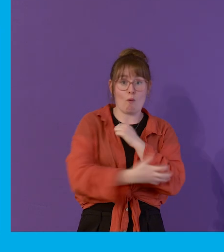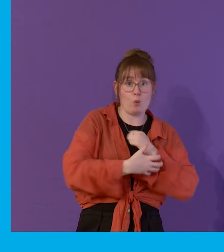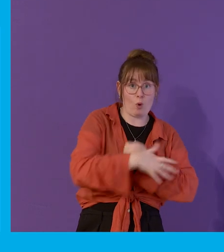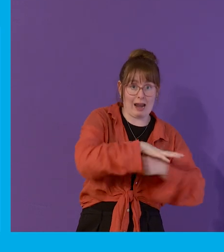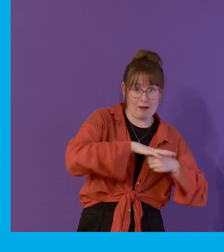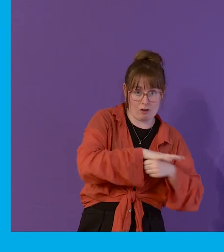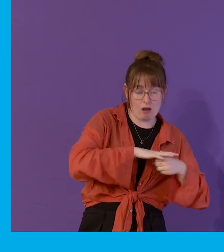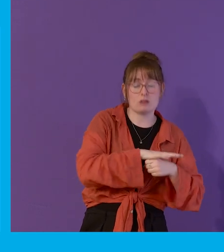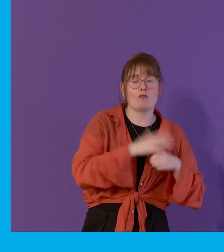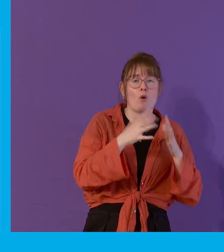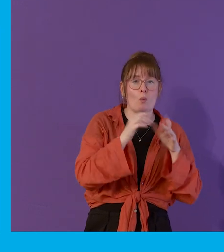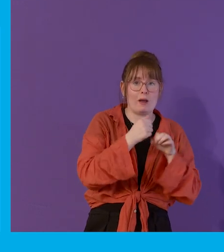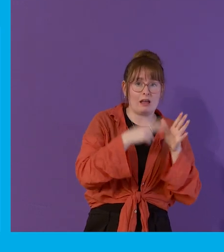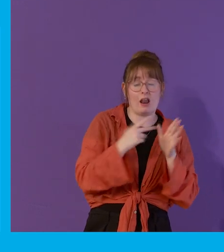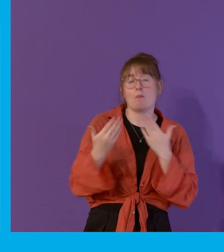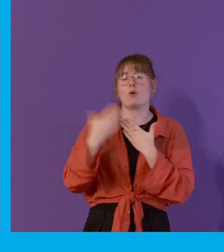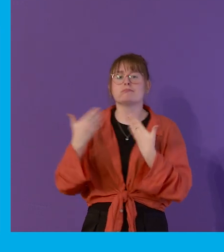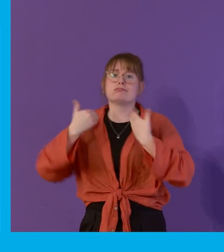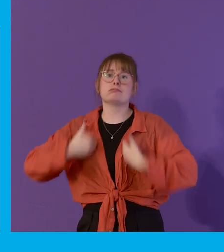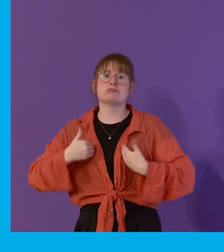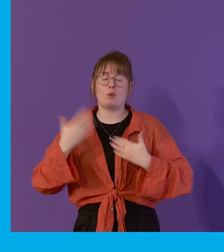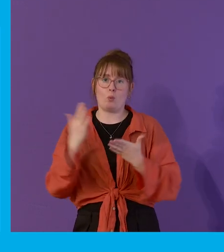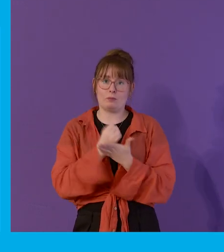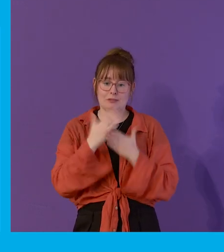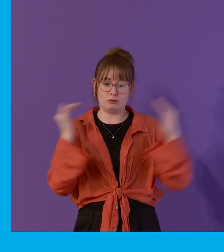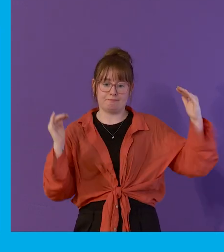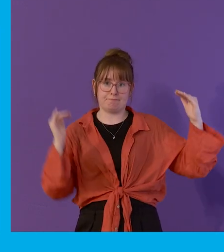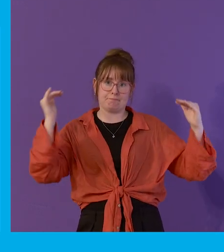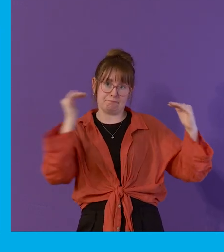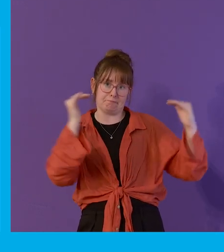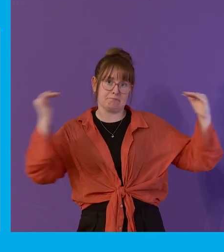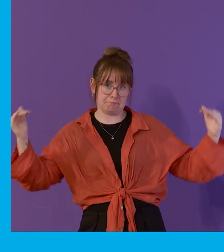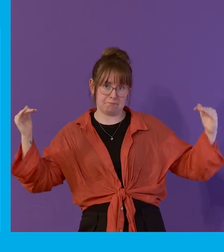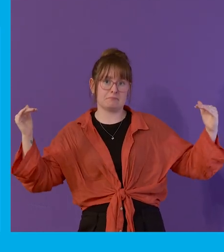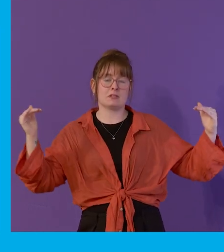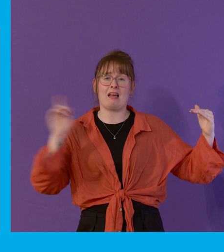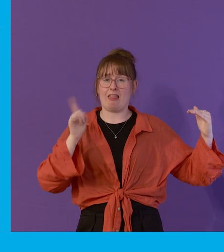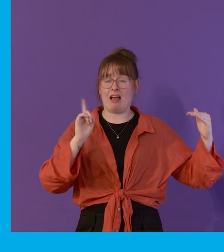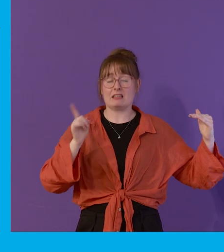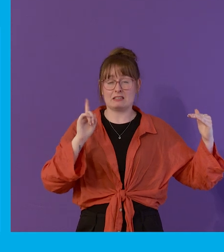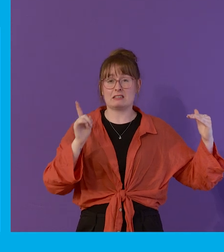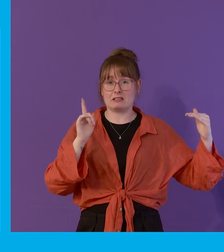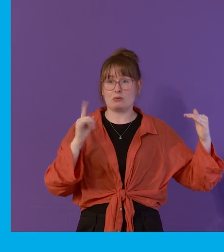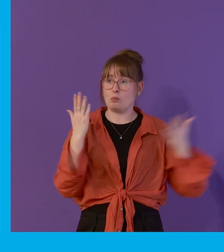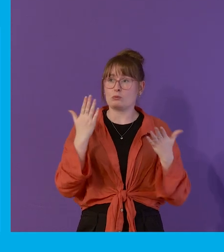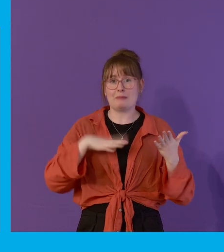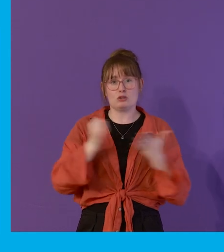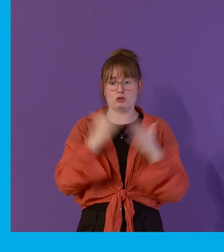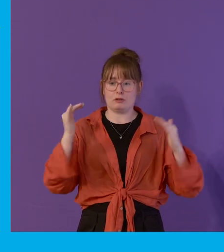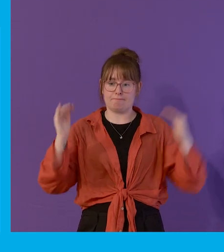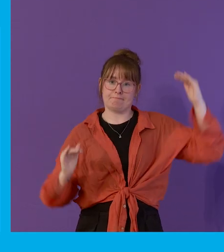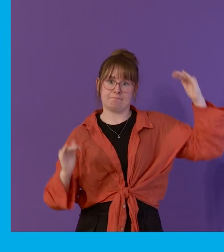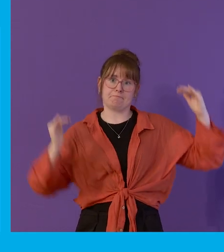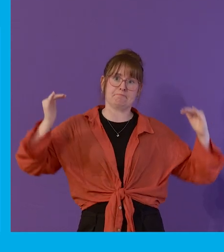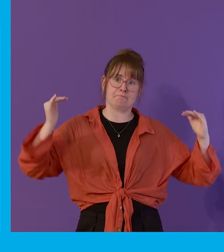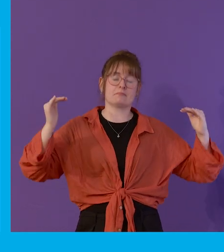areas of Wigan and the most affluent, to reduce that gap. That was the core purpose of what everything that we were trying to do was to create that. And in the end, at the